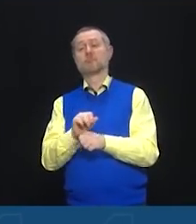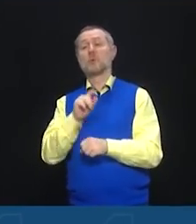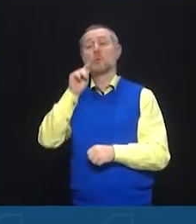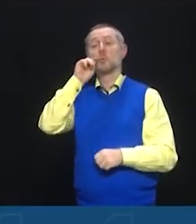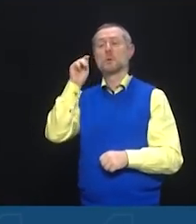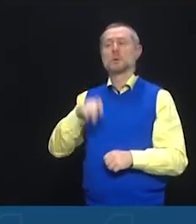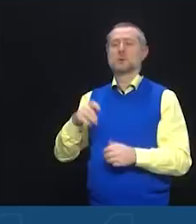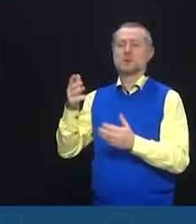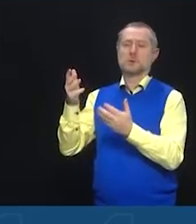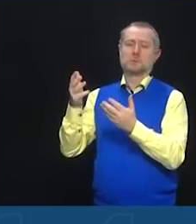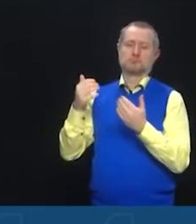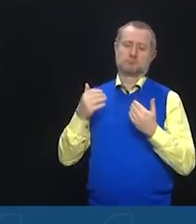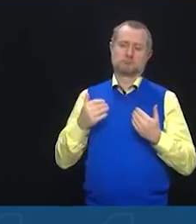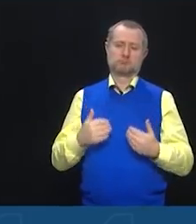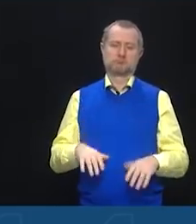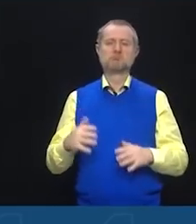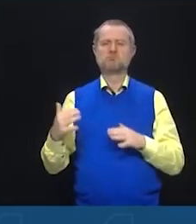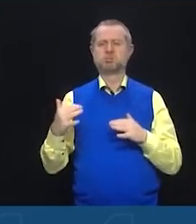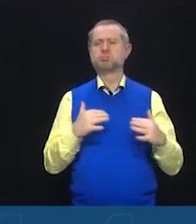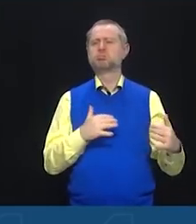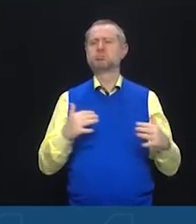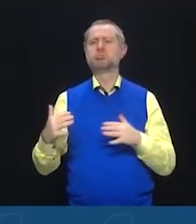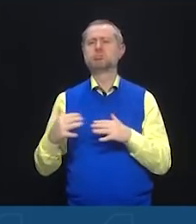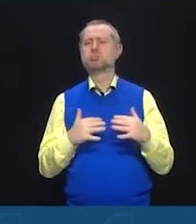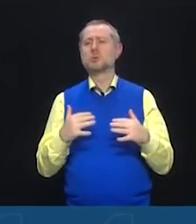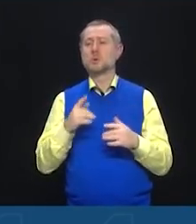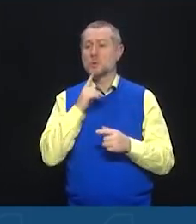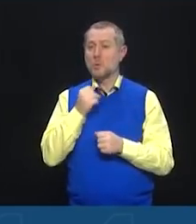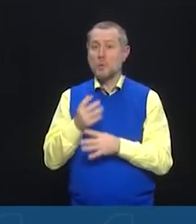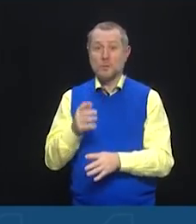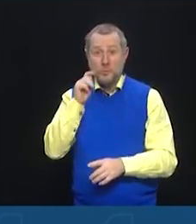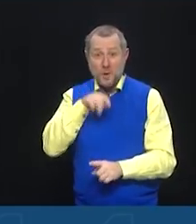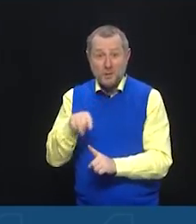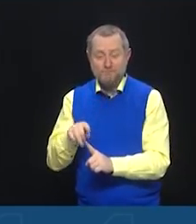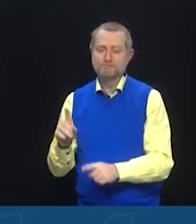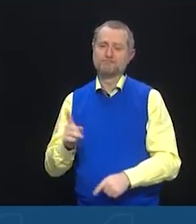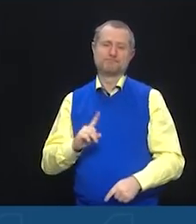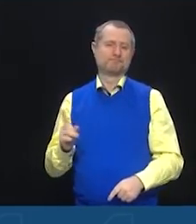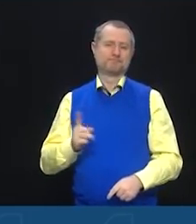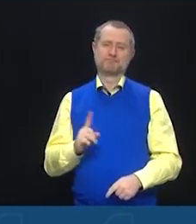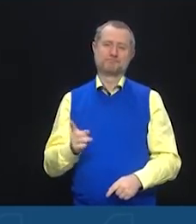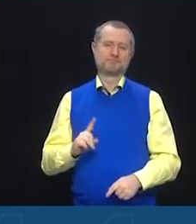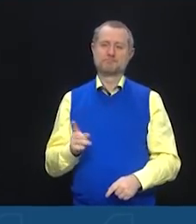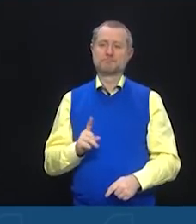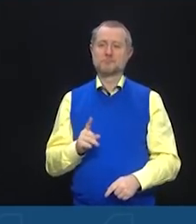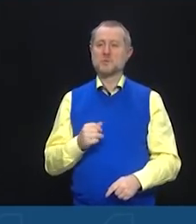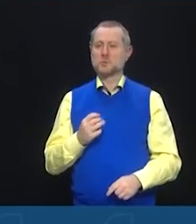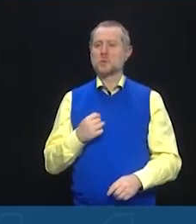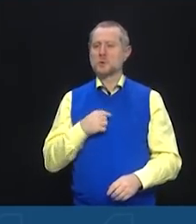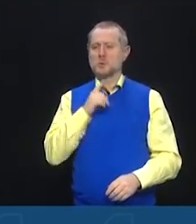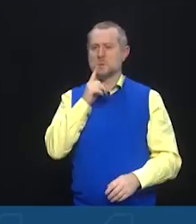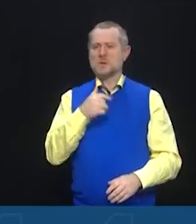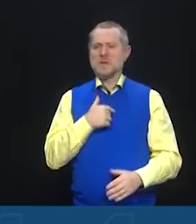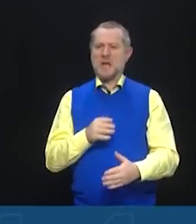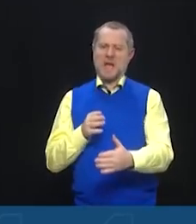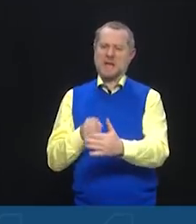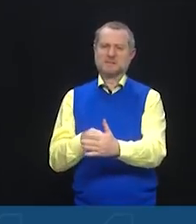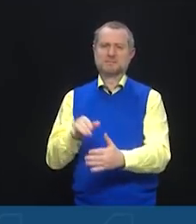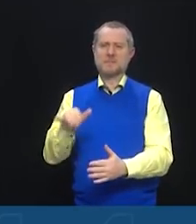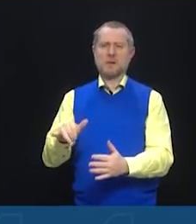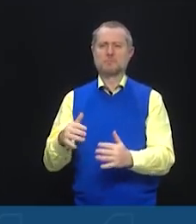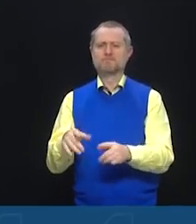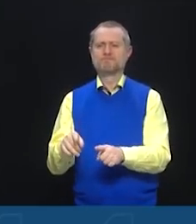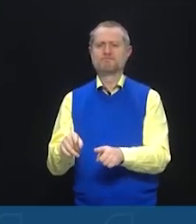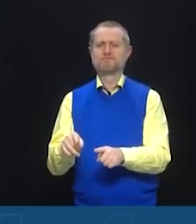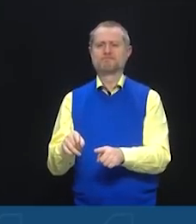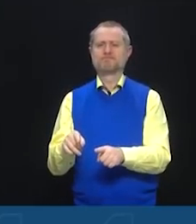an unprovoked war. It is an issue that we take strong exception to. In fact, we strongly condemn